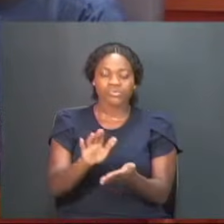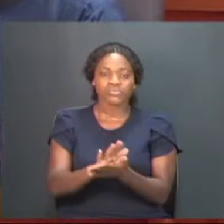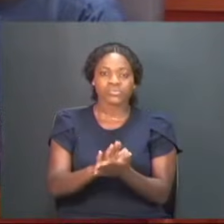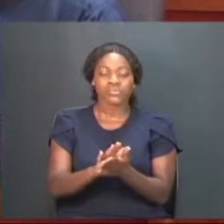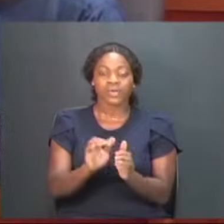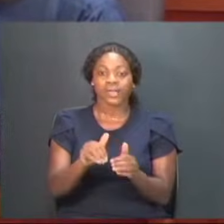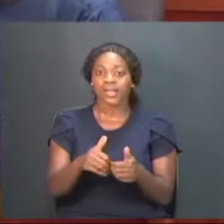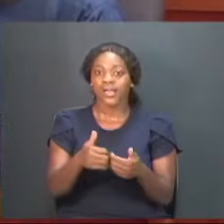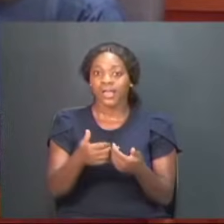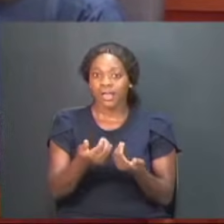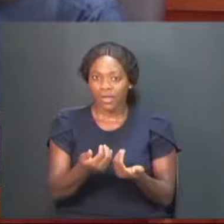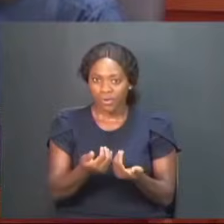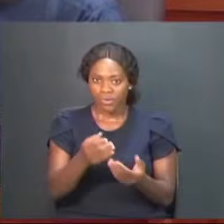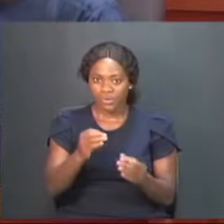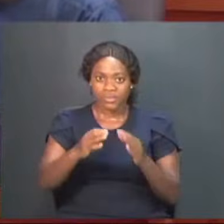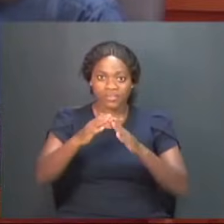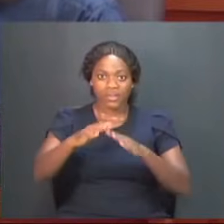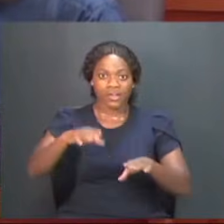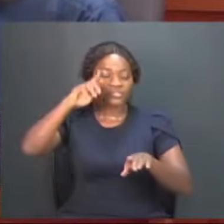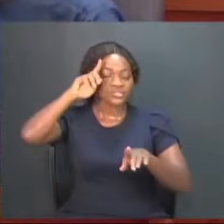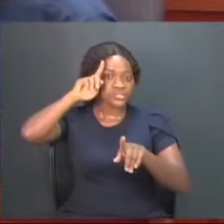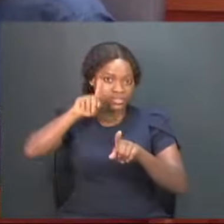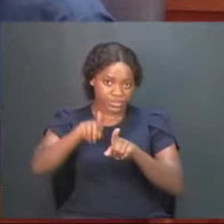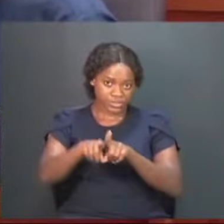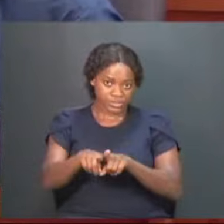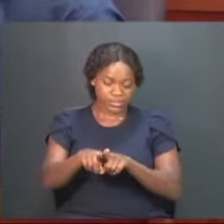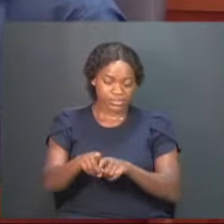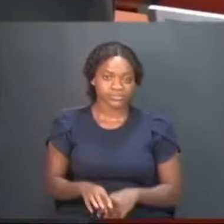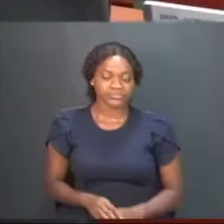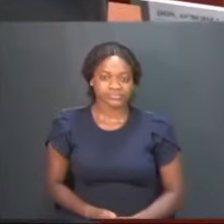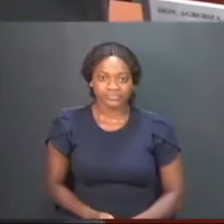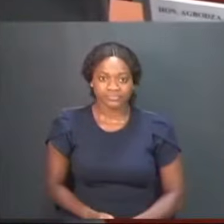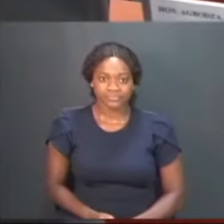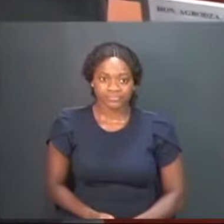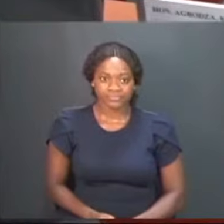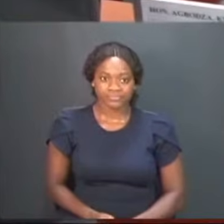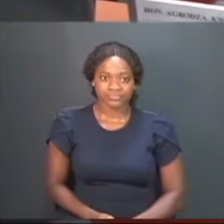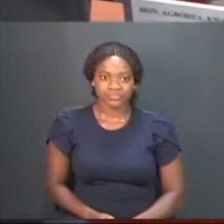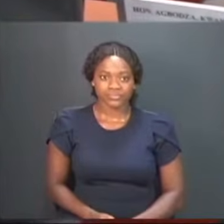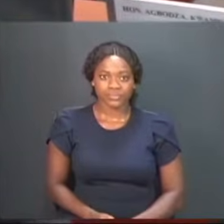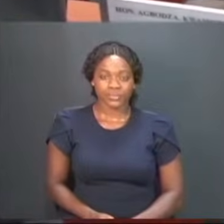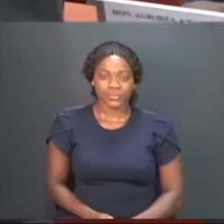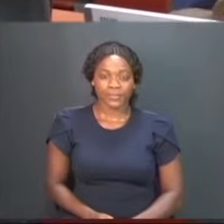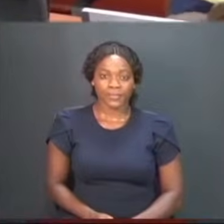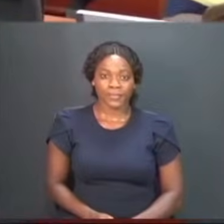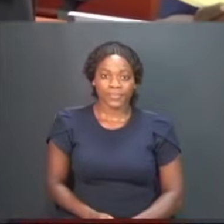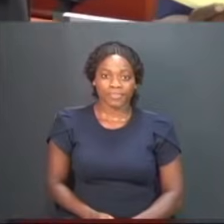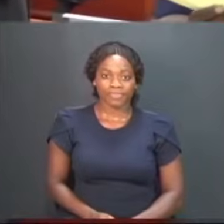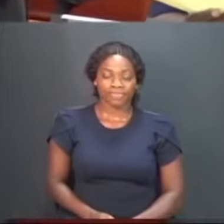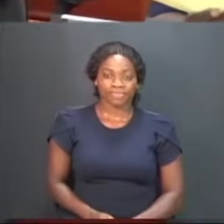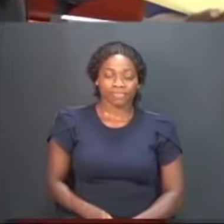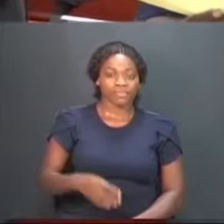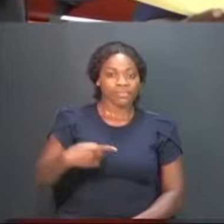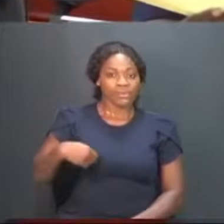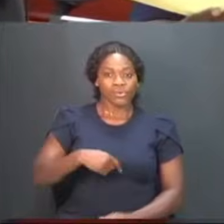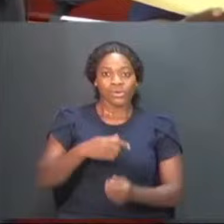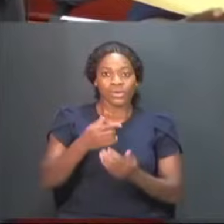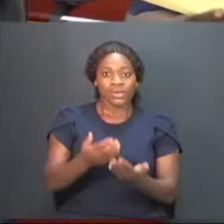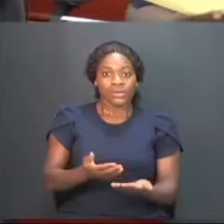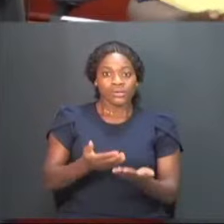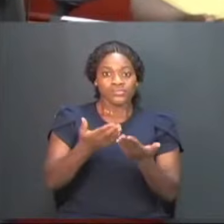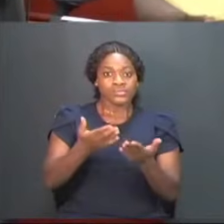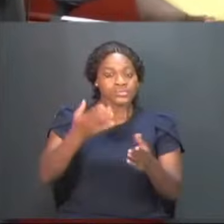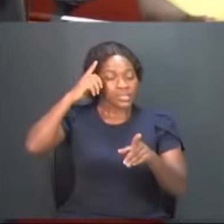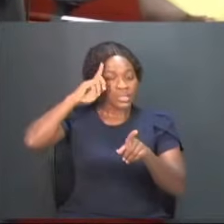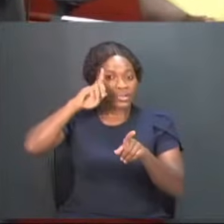of the House. Mr. Speaker, an agreement was presented by